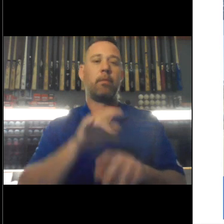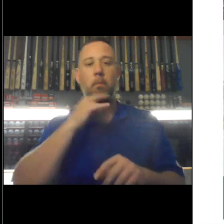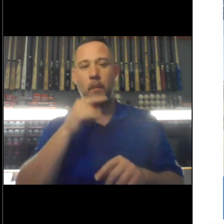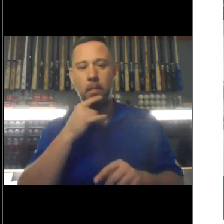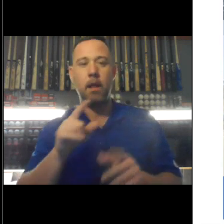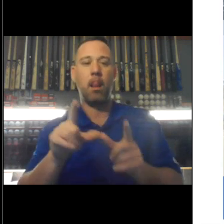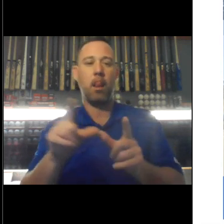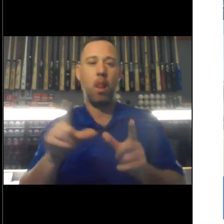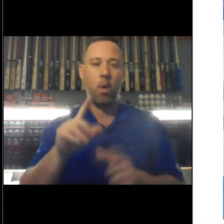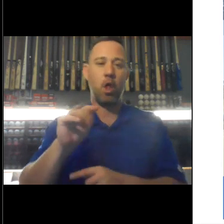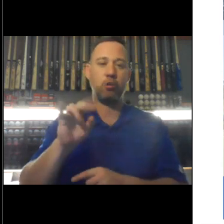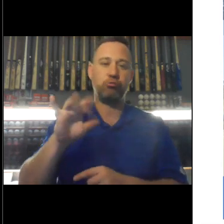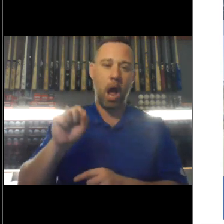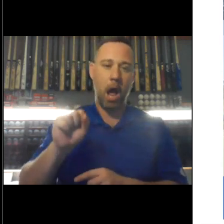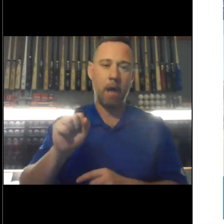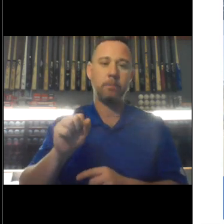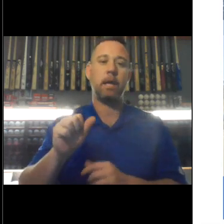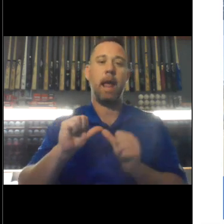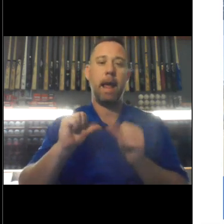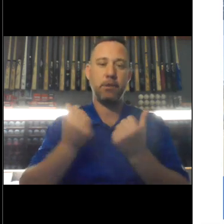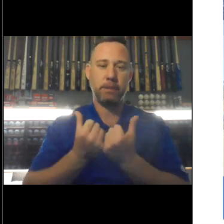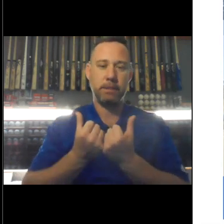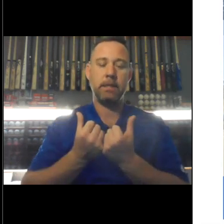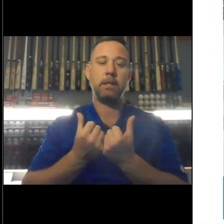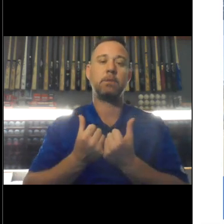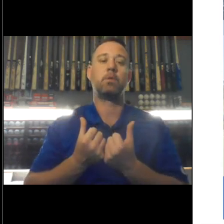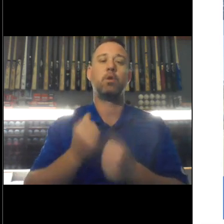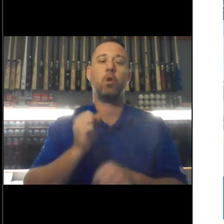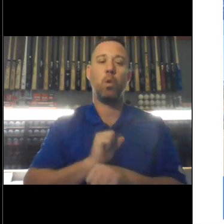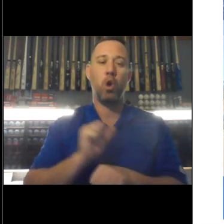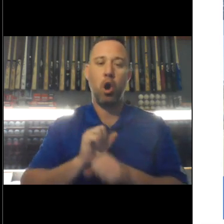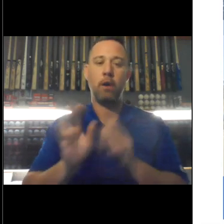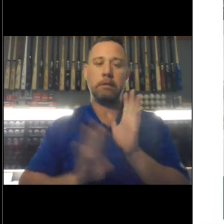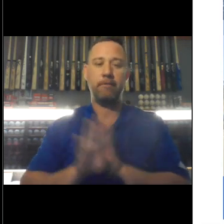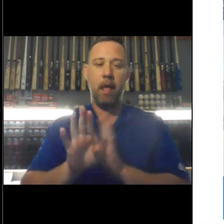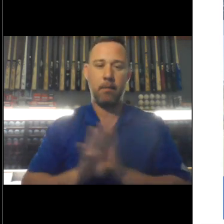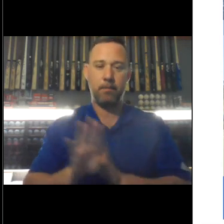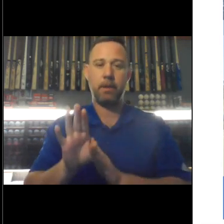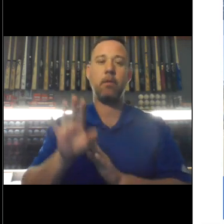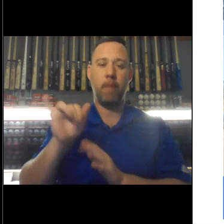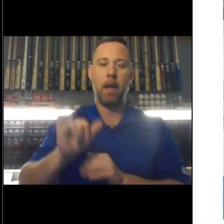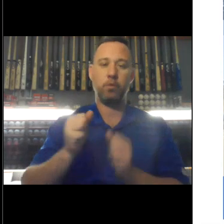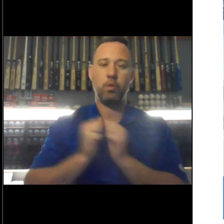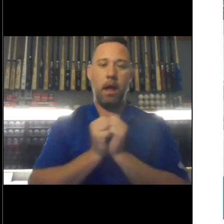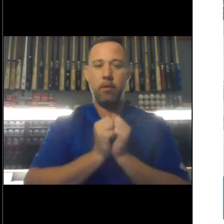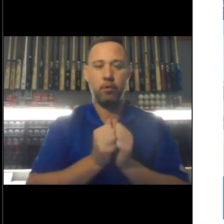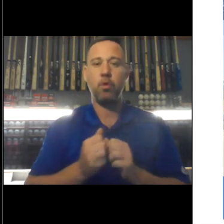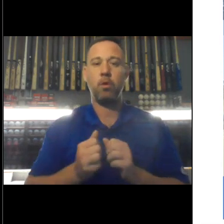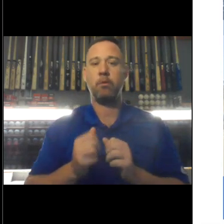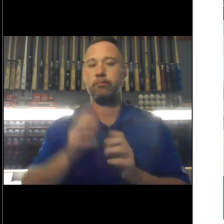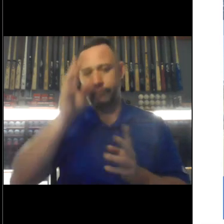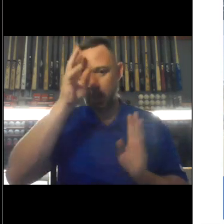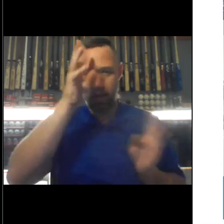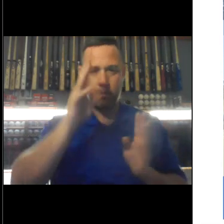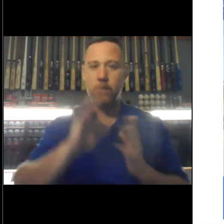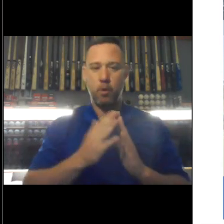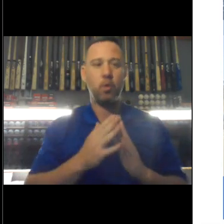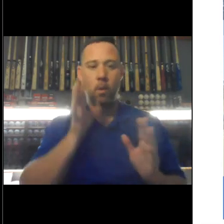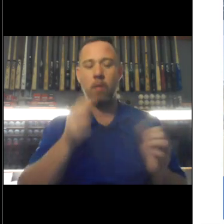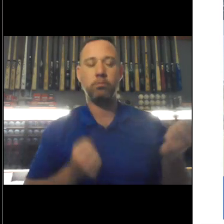tribes, obviously local agencies to work on developing that scope together to come up with something that the community can really get